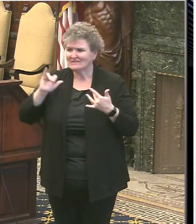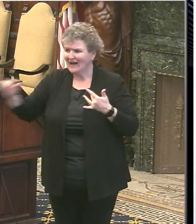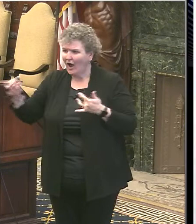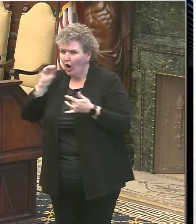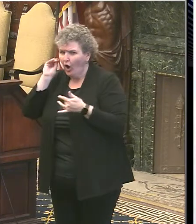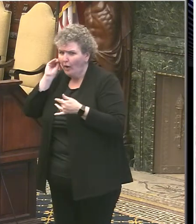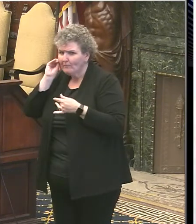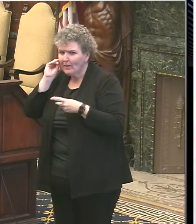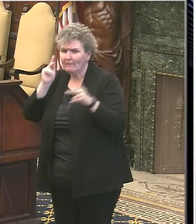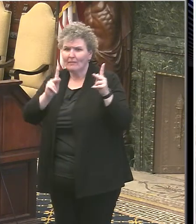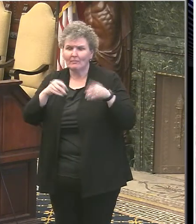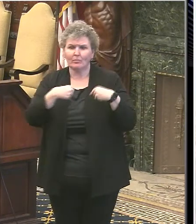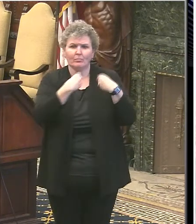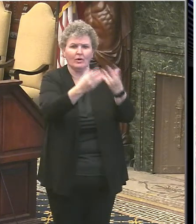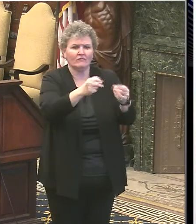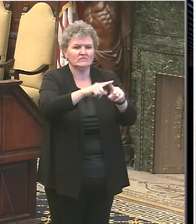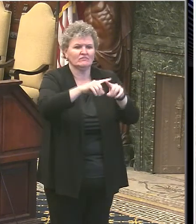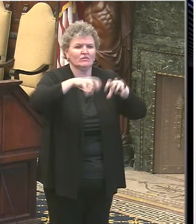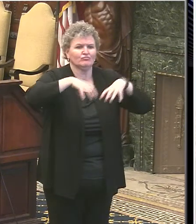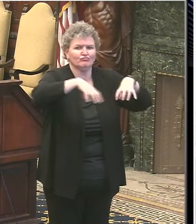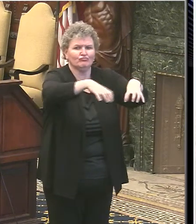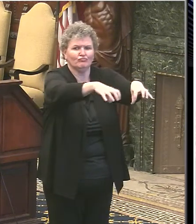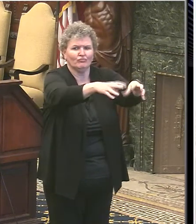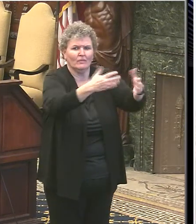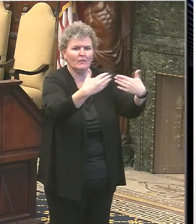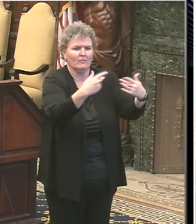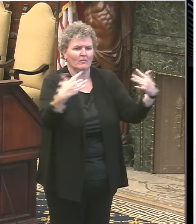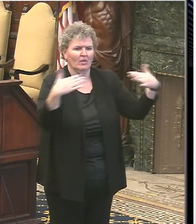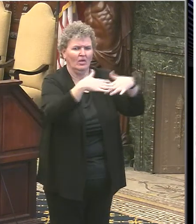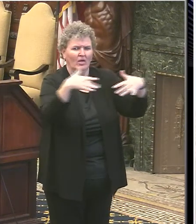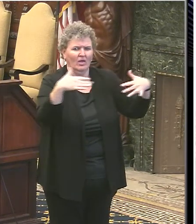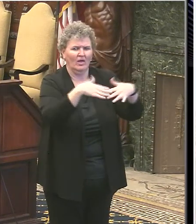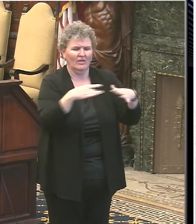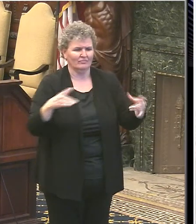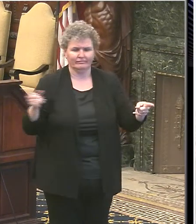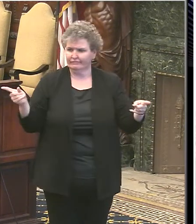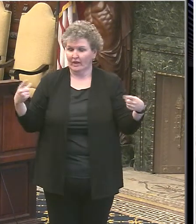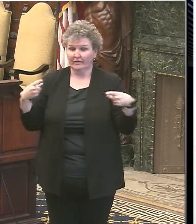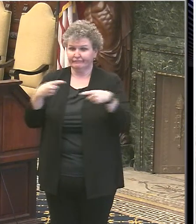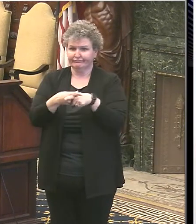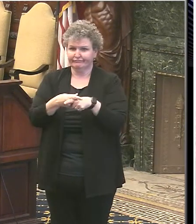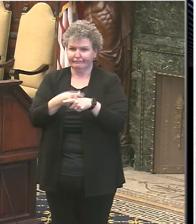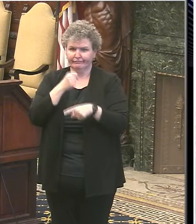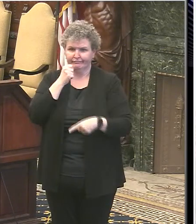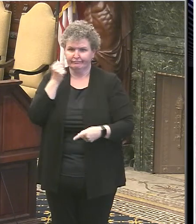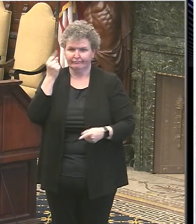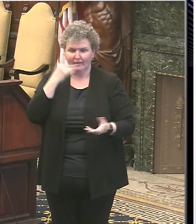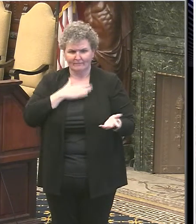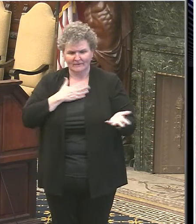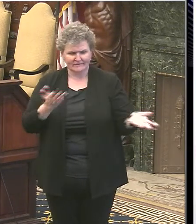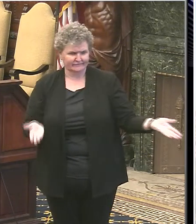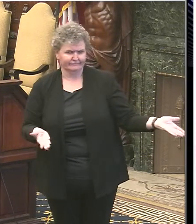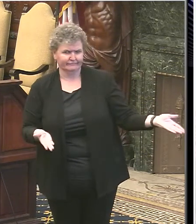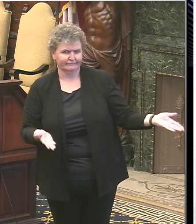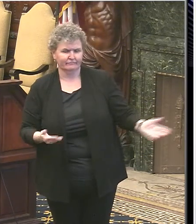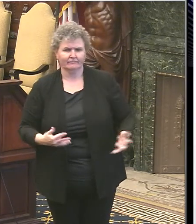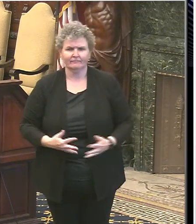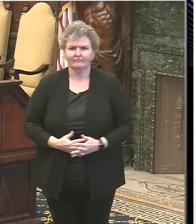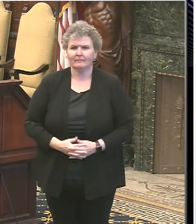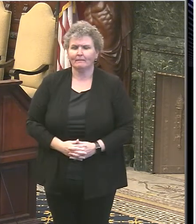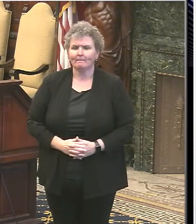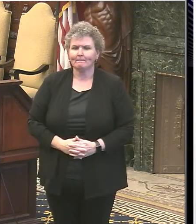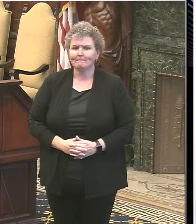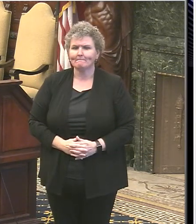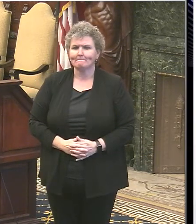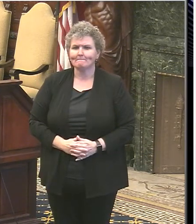city is throwing this big festival that says come out and do ice skating and things like that. Could you talk about that disparity in messaging? Yeah,